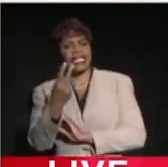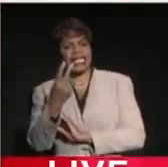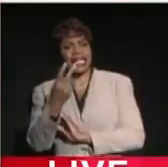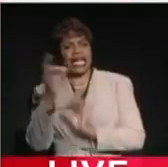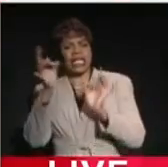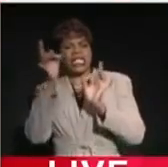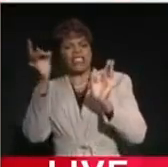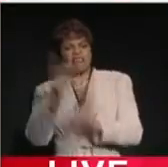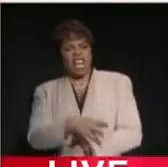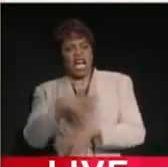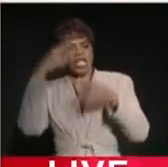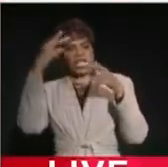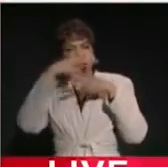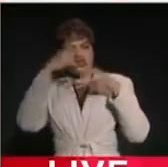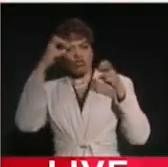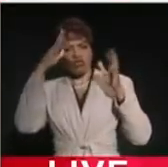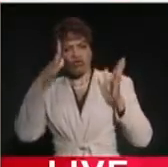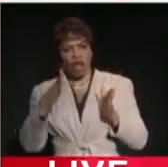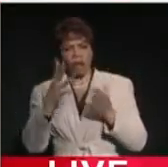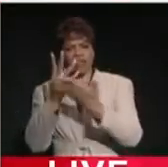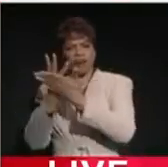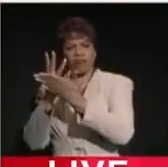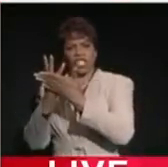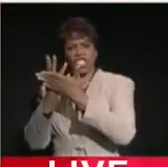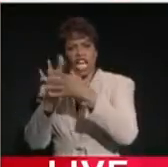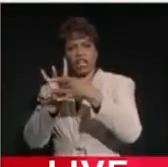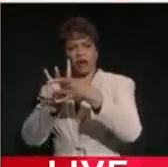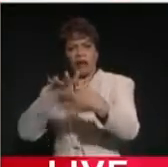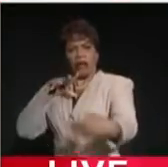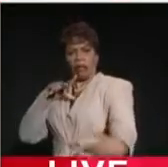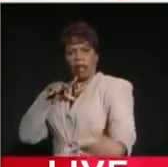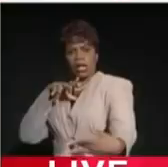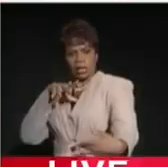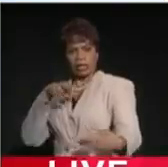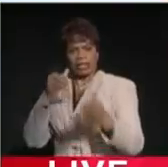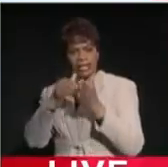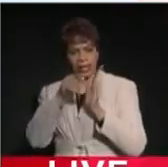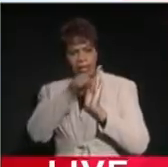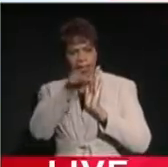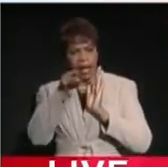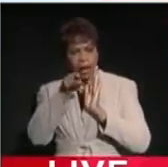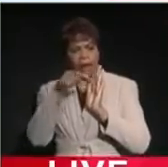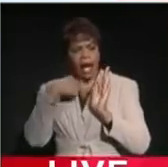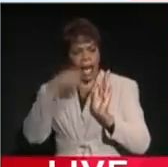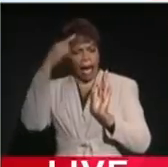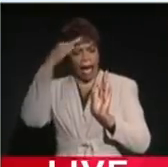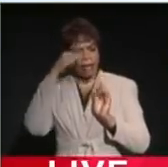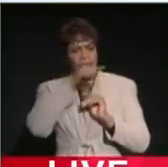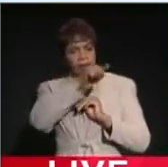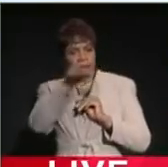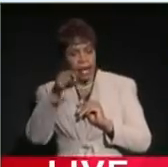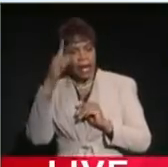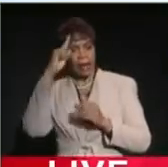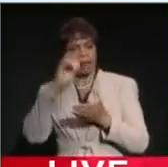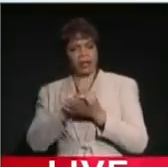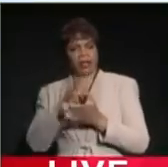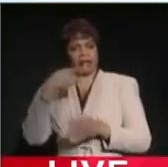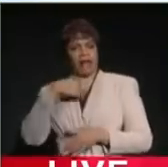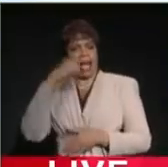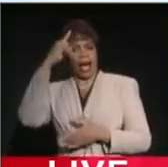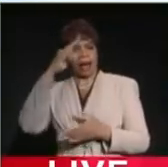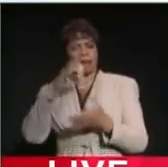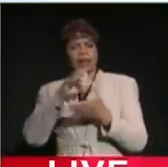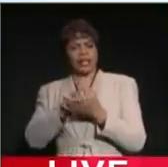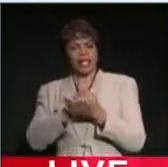criminal released from our jails if there's an immigration detainer against them. I think they believe, and I believe, that those detainers are